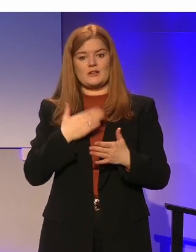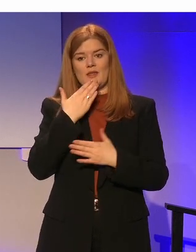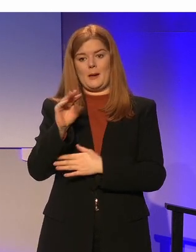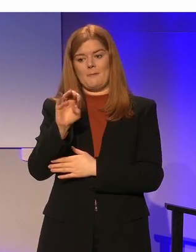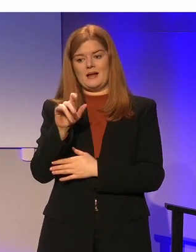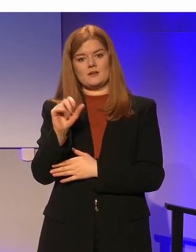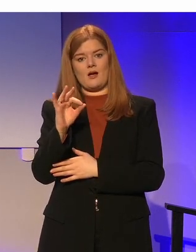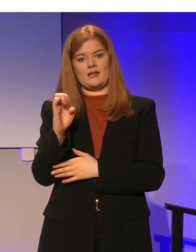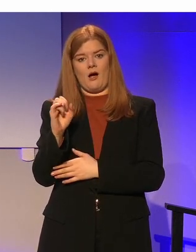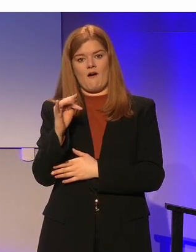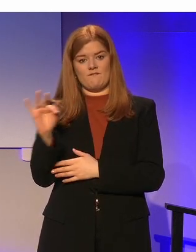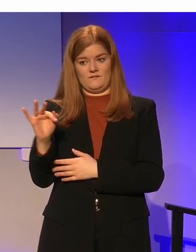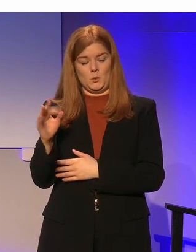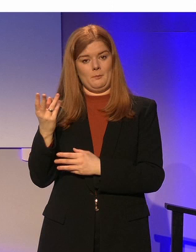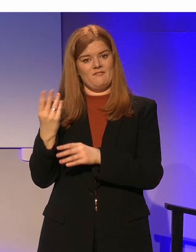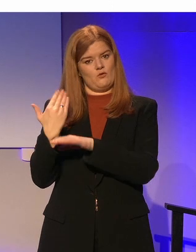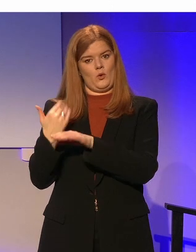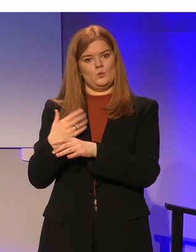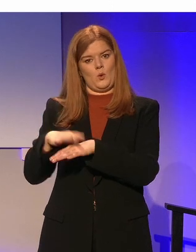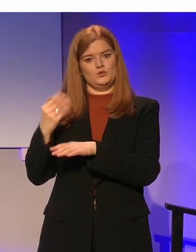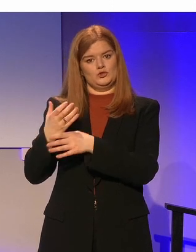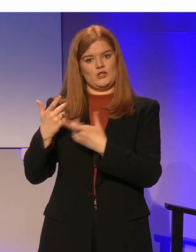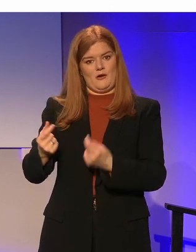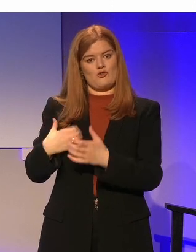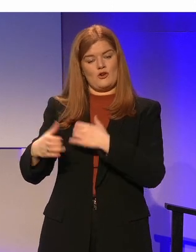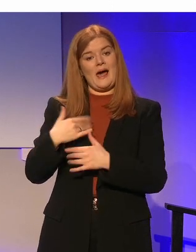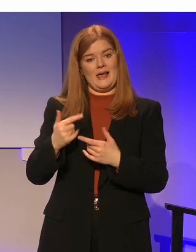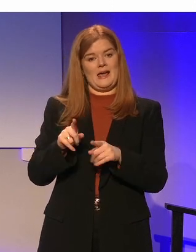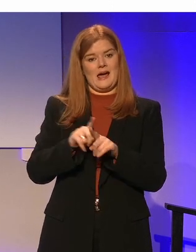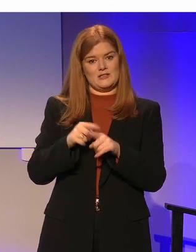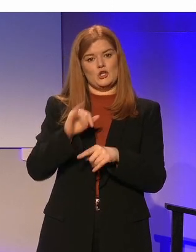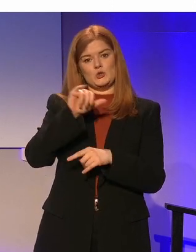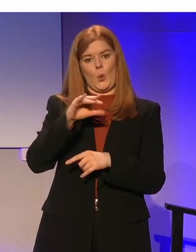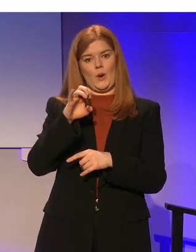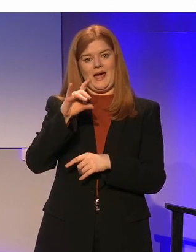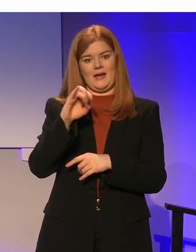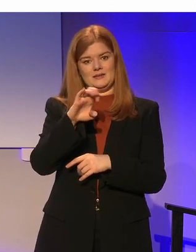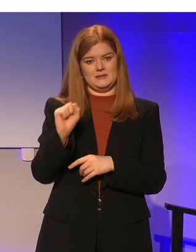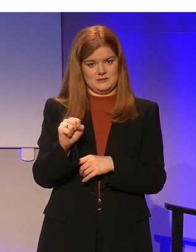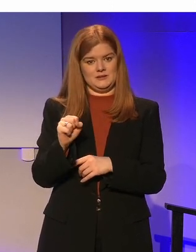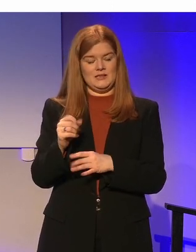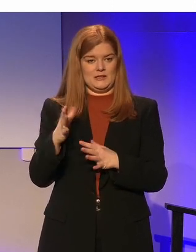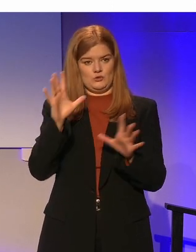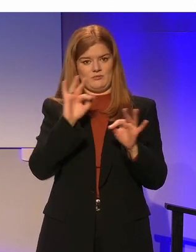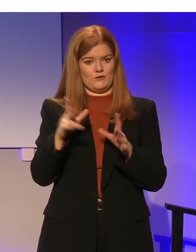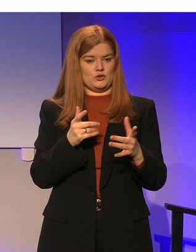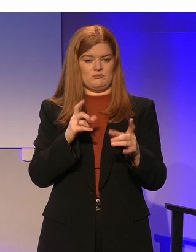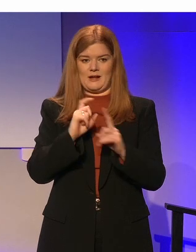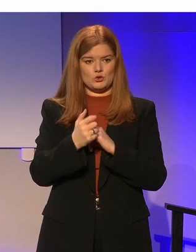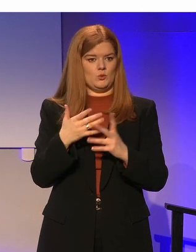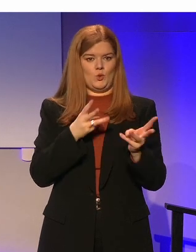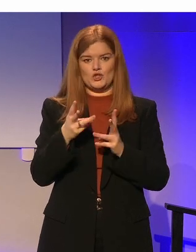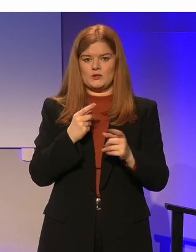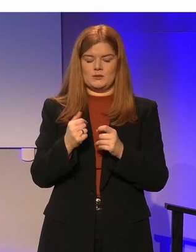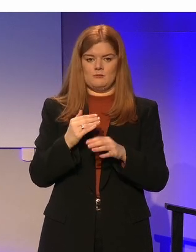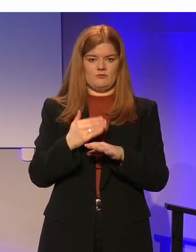Pat Goff, who acted as chair before I was appointed, and I'd like to thank my predecessor, Joe Hayes, who served the Council with